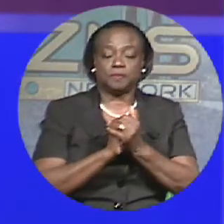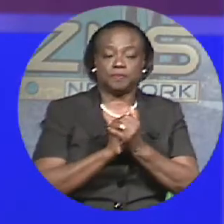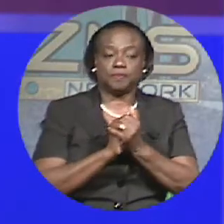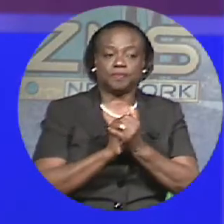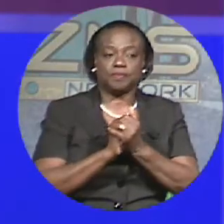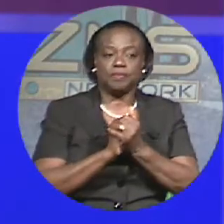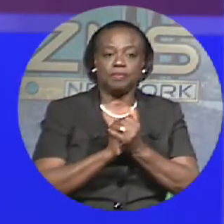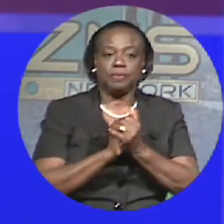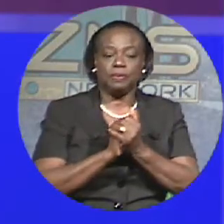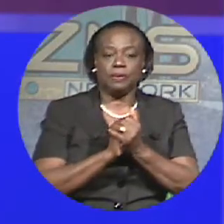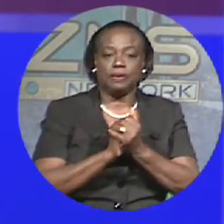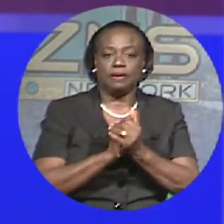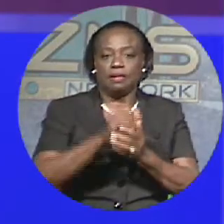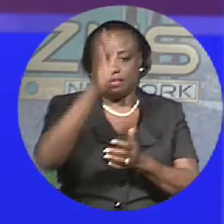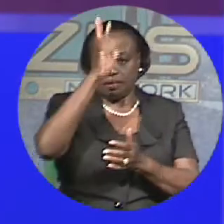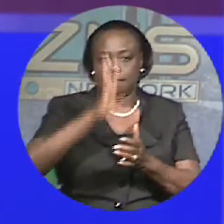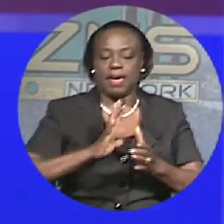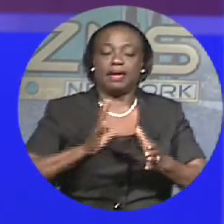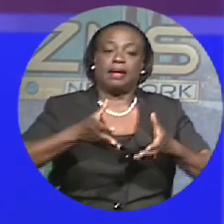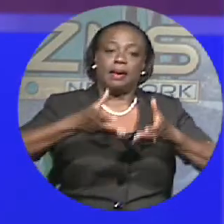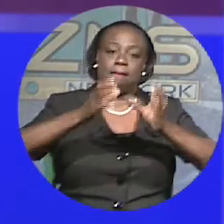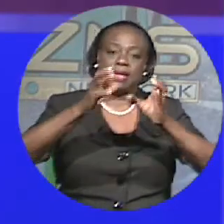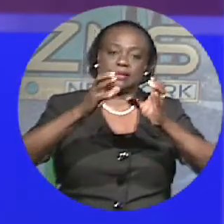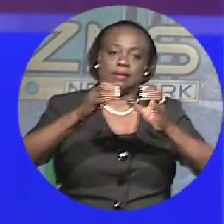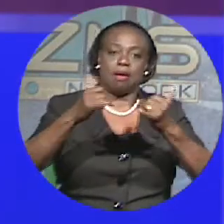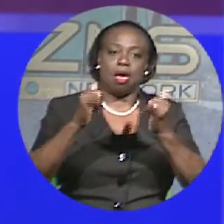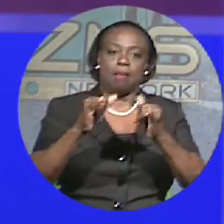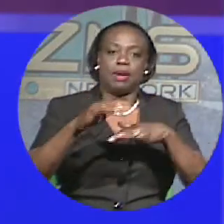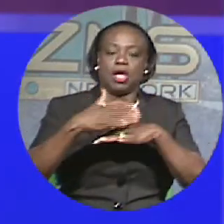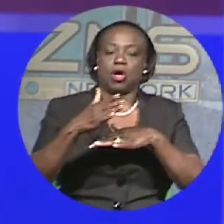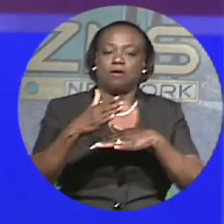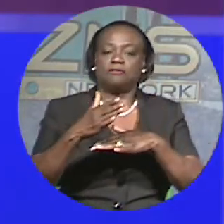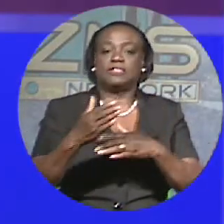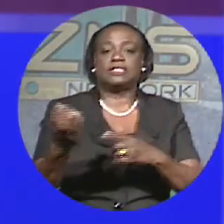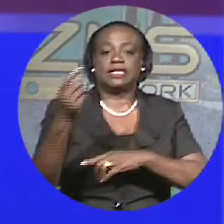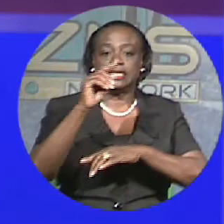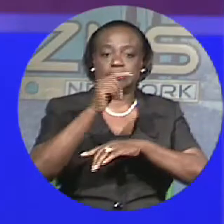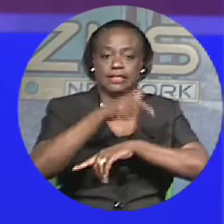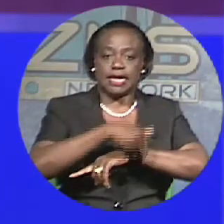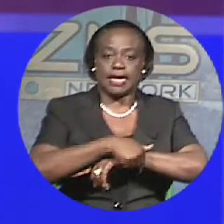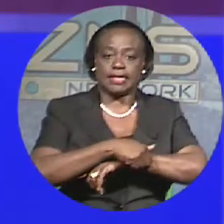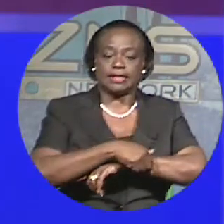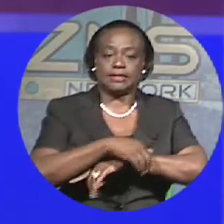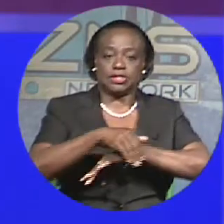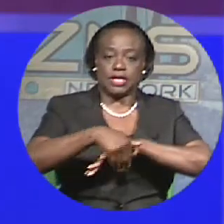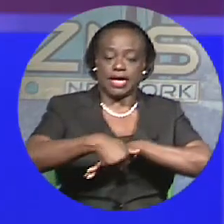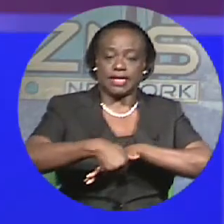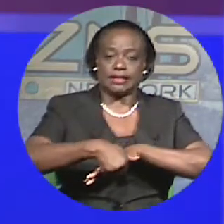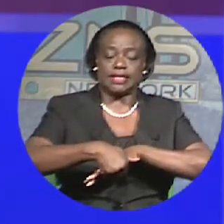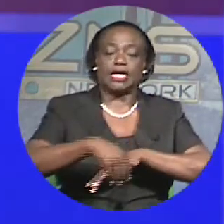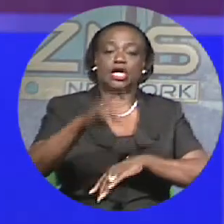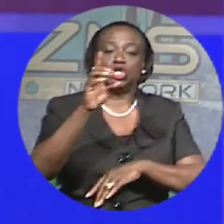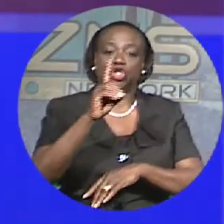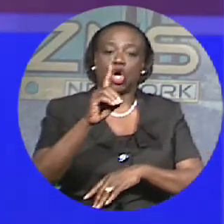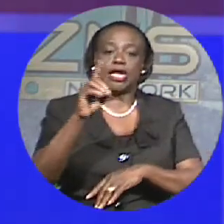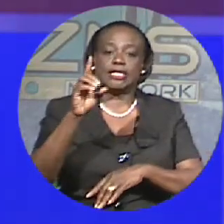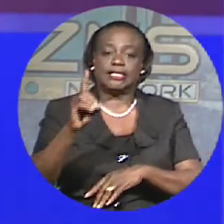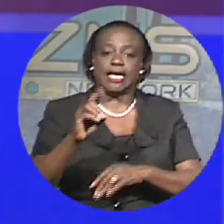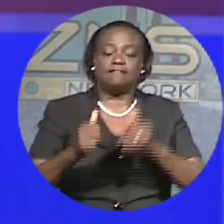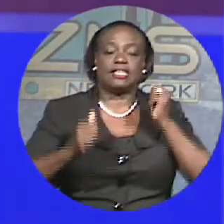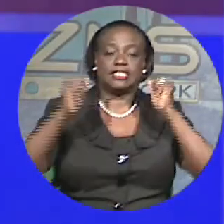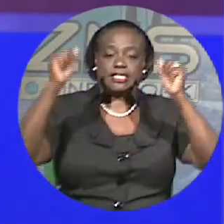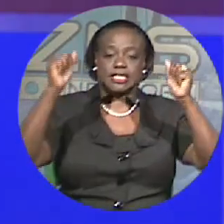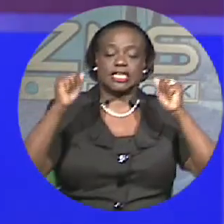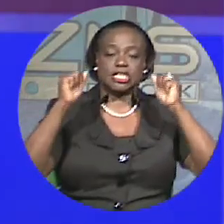The men's Government League basketball playoffs tip off tonight at the Donald Davis Gym, and President Anthony Copps-Roll says it's going to be a